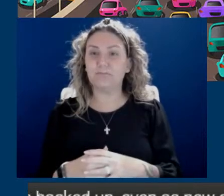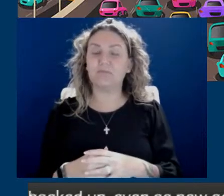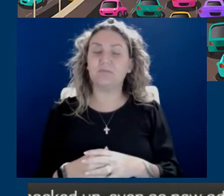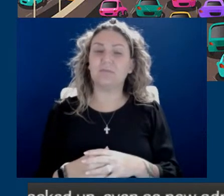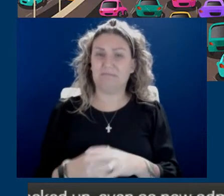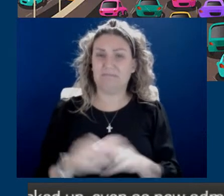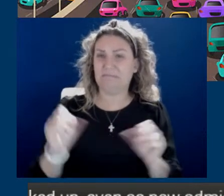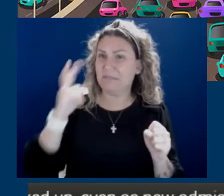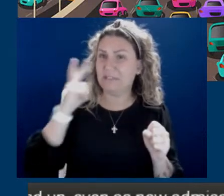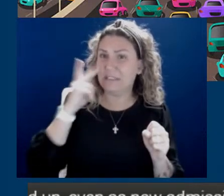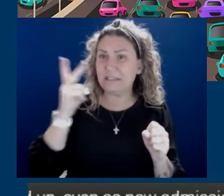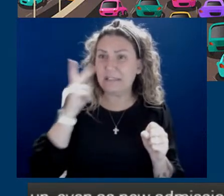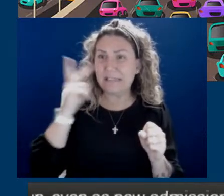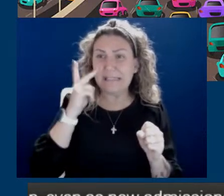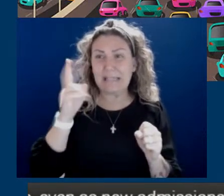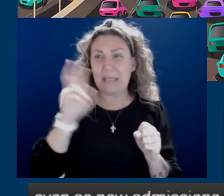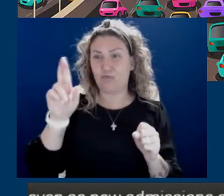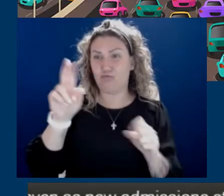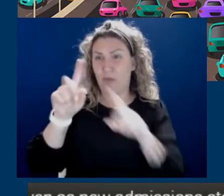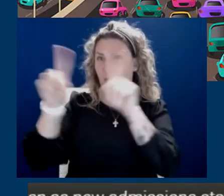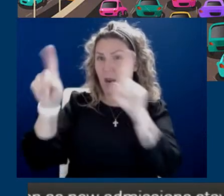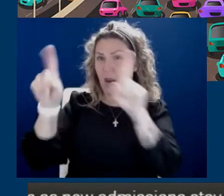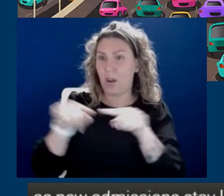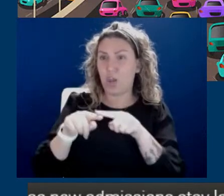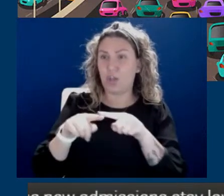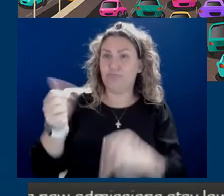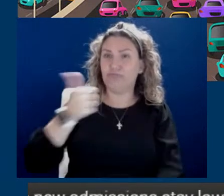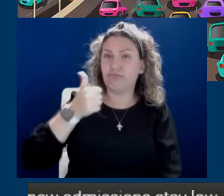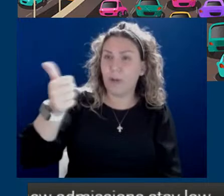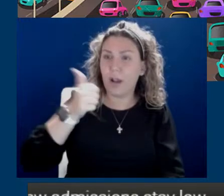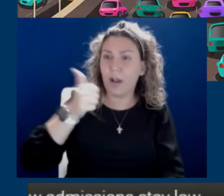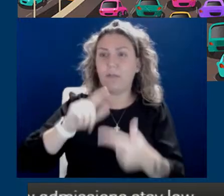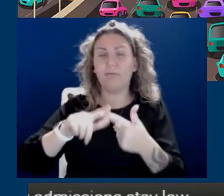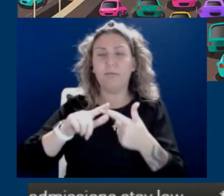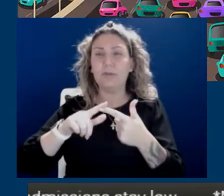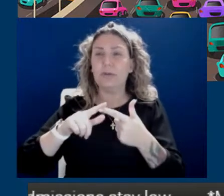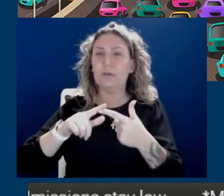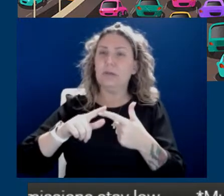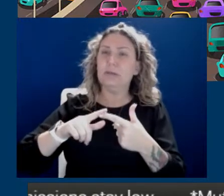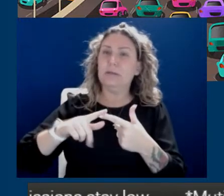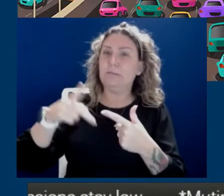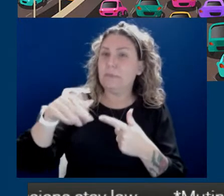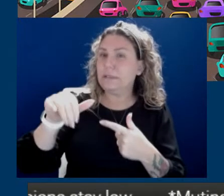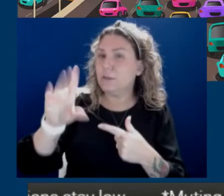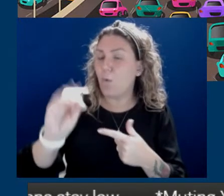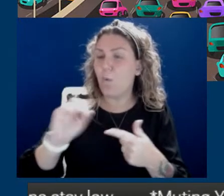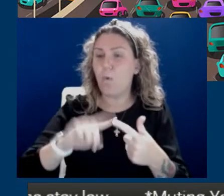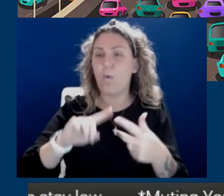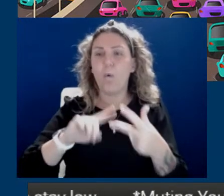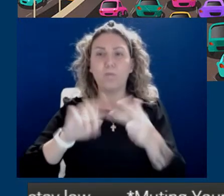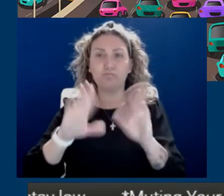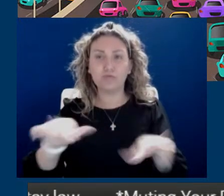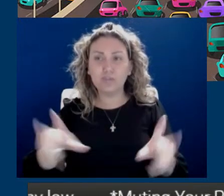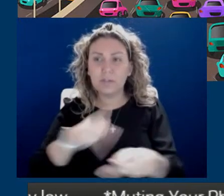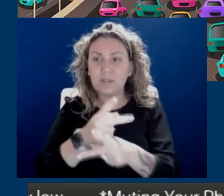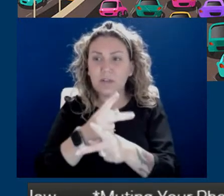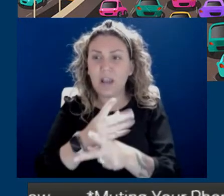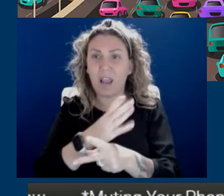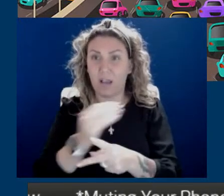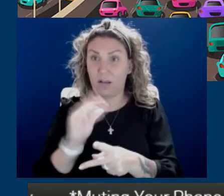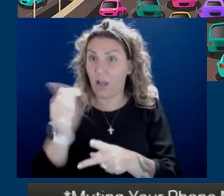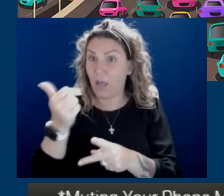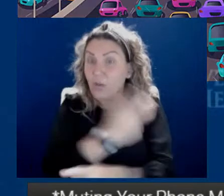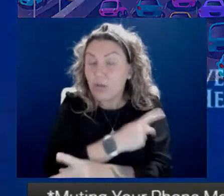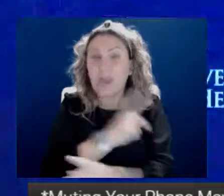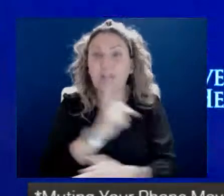upper right-hand corner, things like travel, taking time off from work, child care, and some of our patients come from a long distance, even